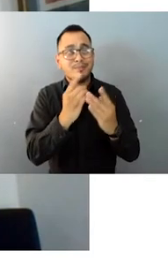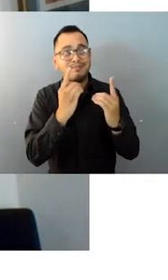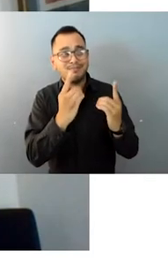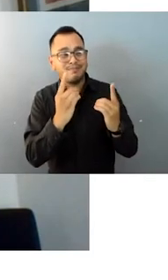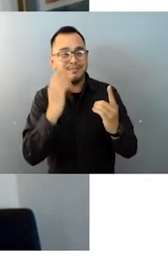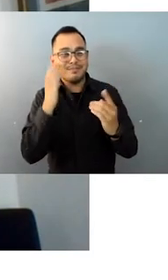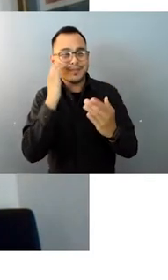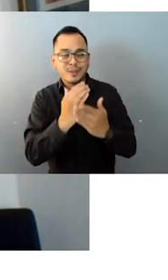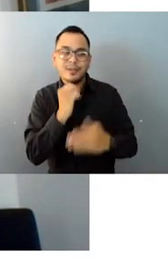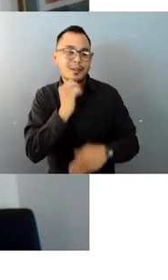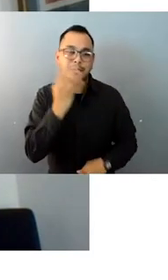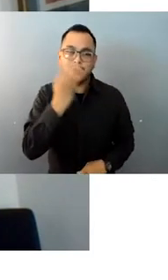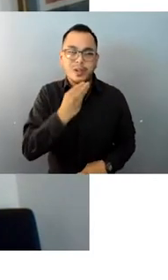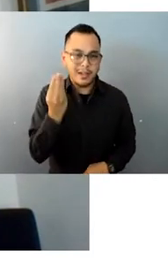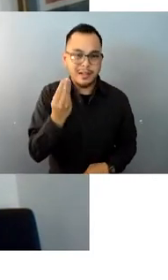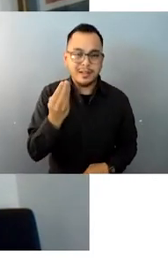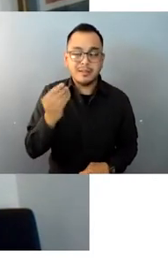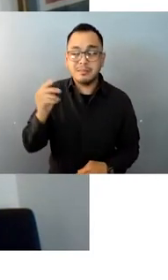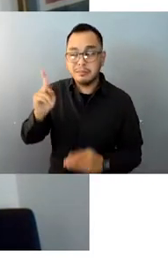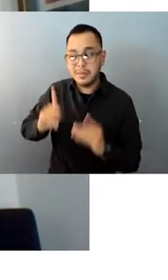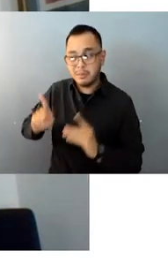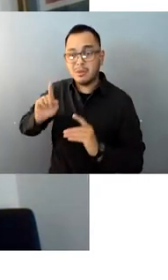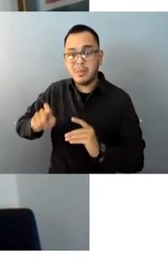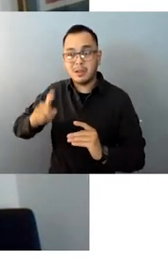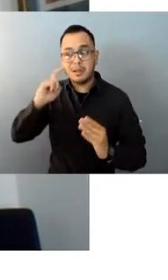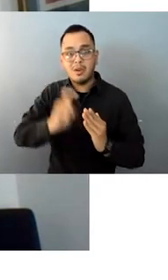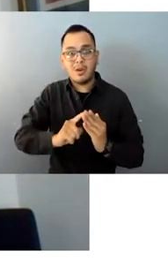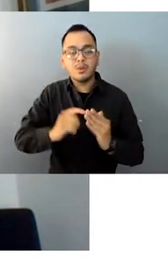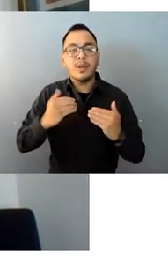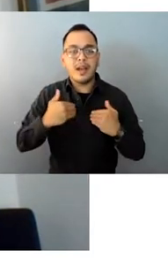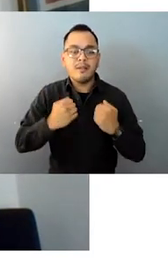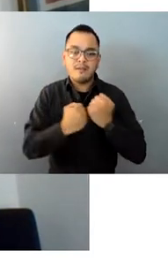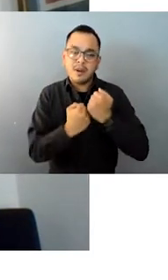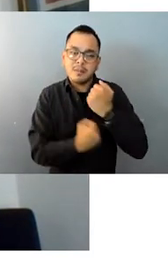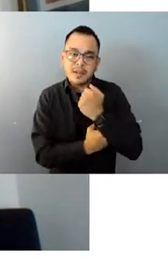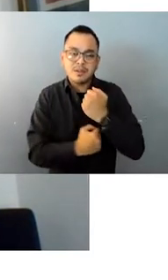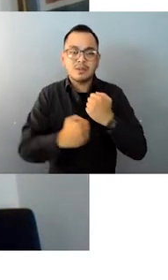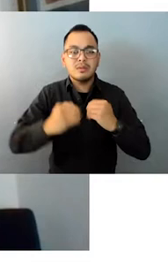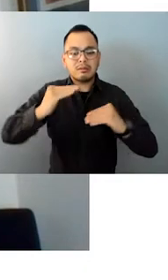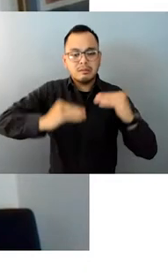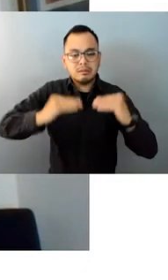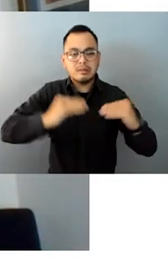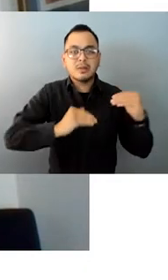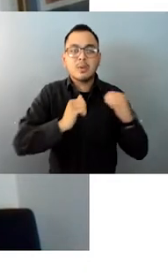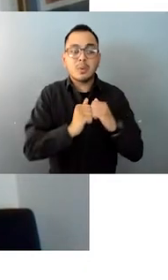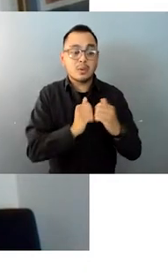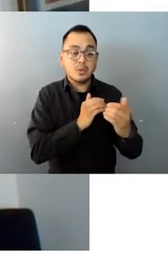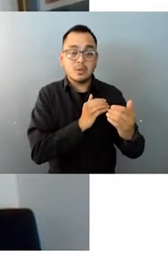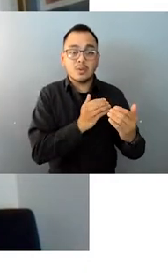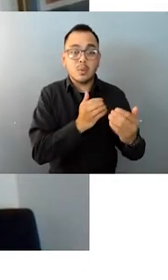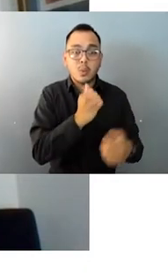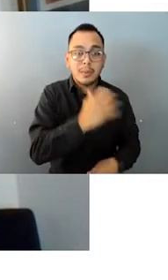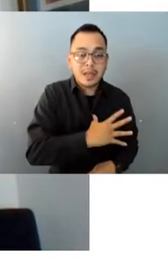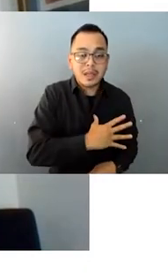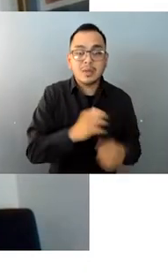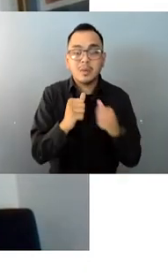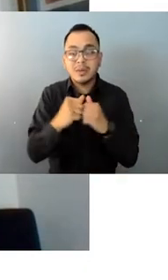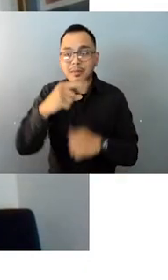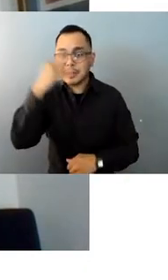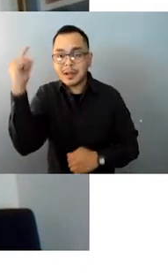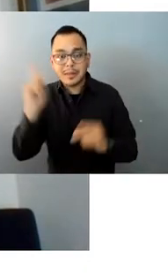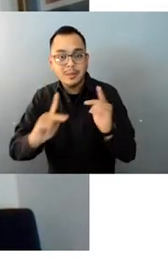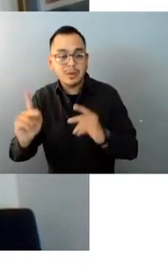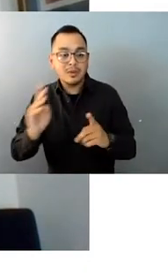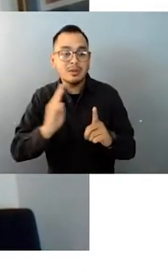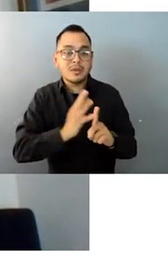pretty. And people need to acknowledge that we have fundamental inequalities in our country towards women, towards Black folks,